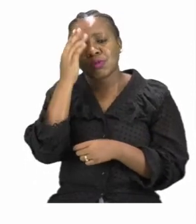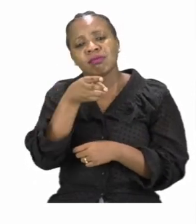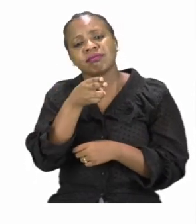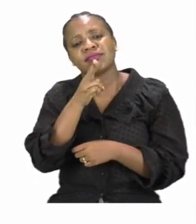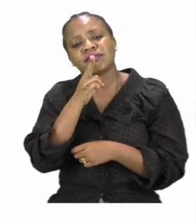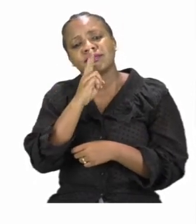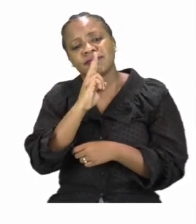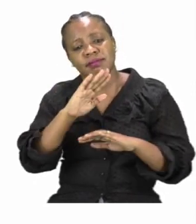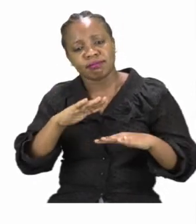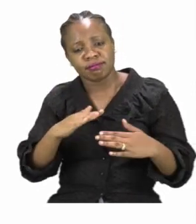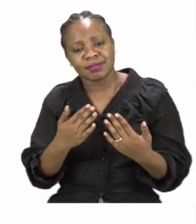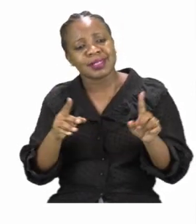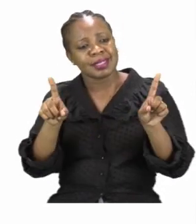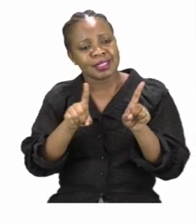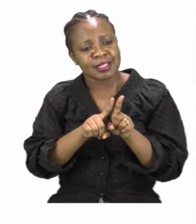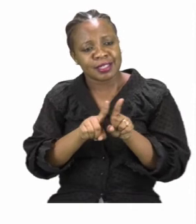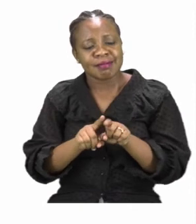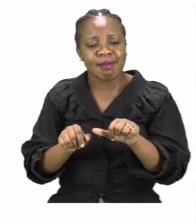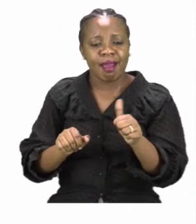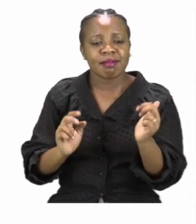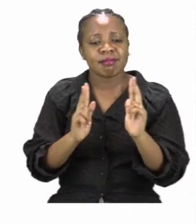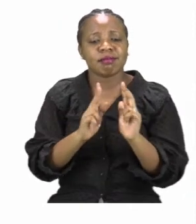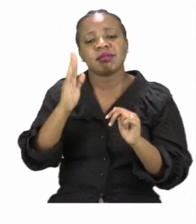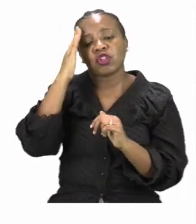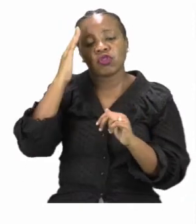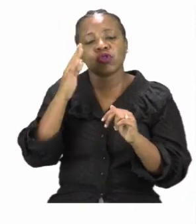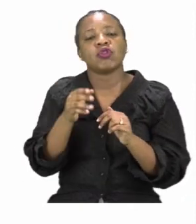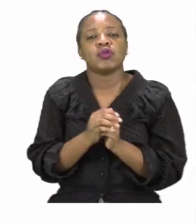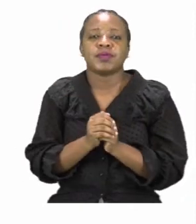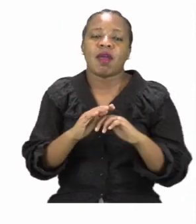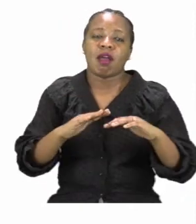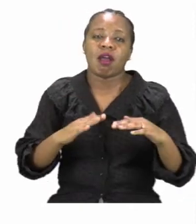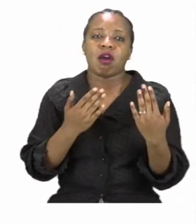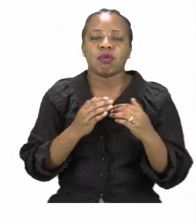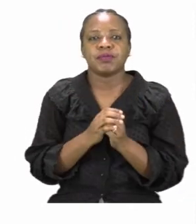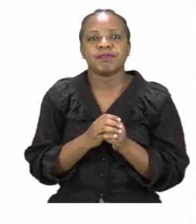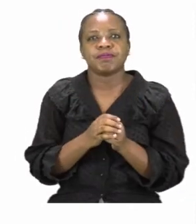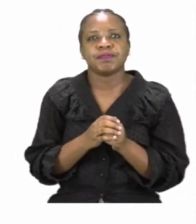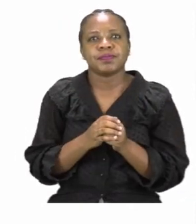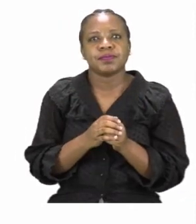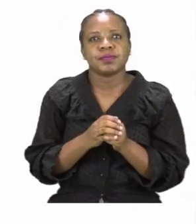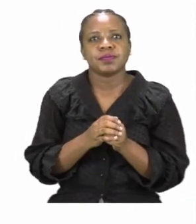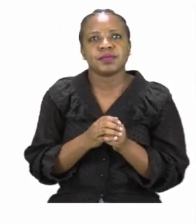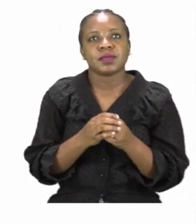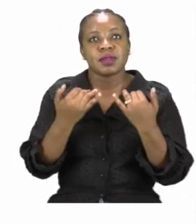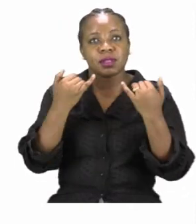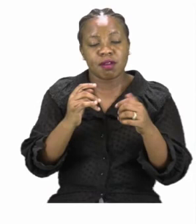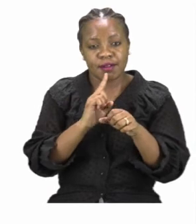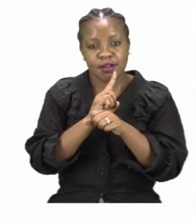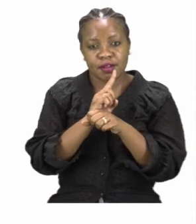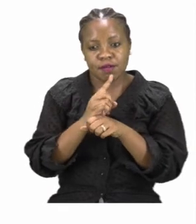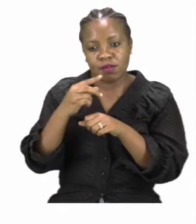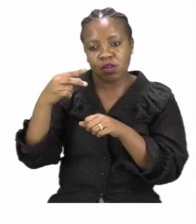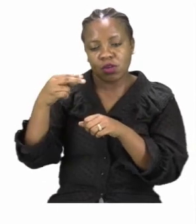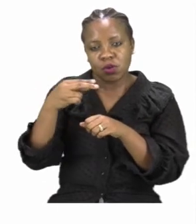to say to you. So we are going to cut and paste to complete each conversation.